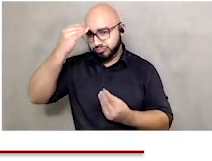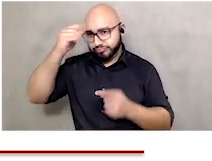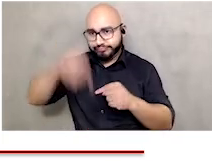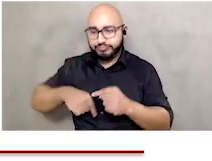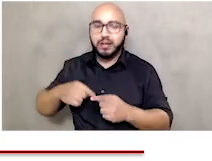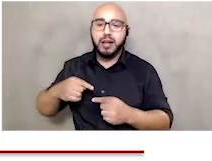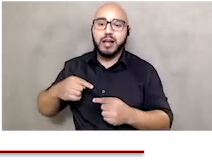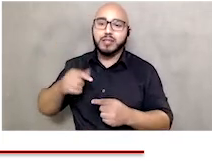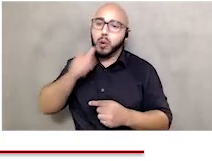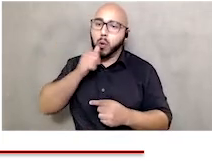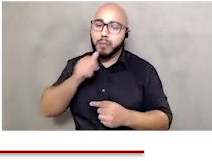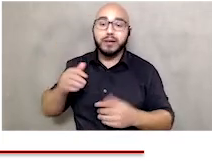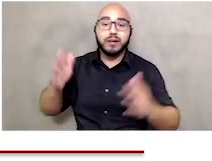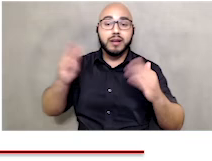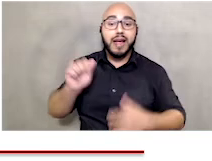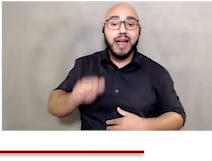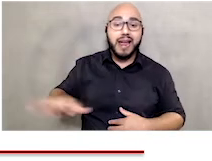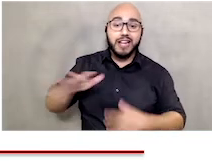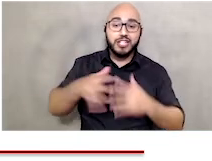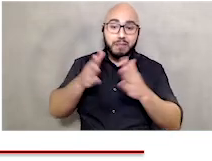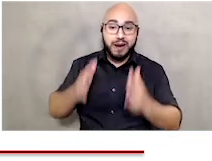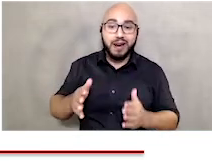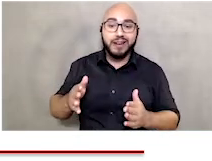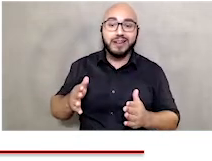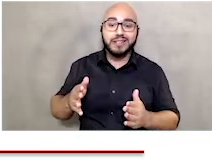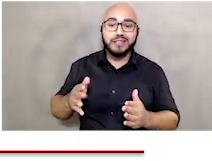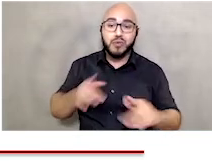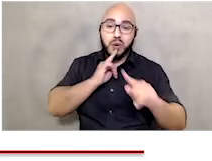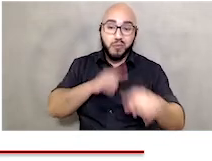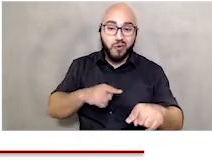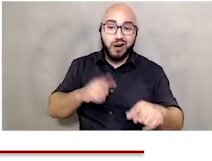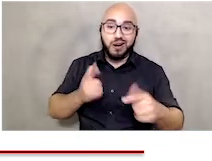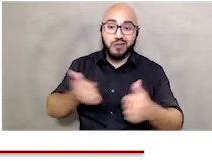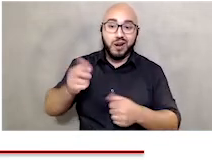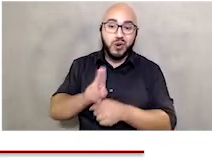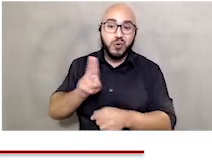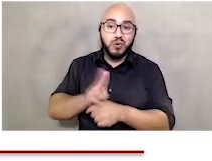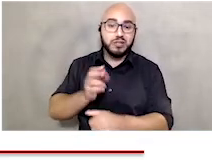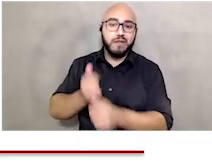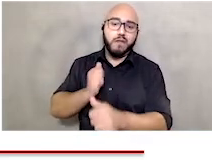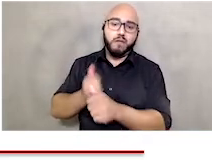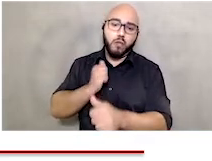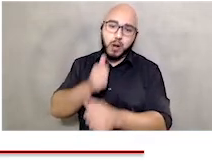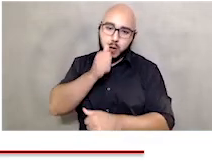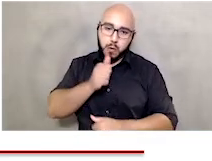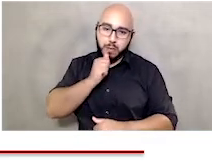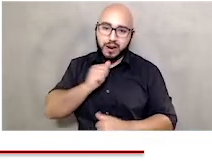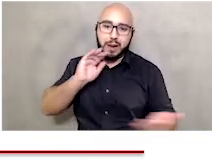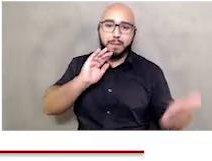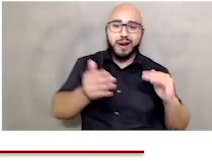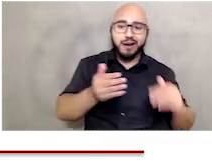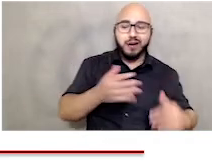greater use of avoidant coping as compared to their white American and African American counterparts.